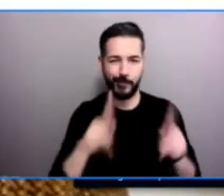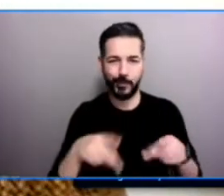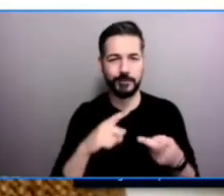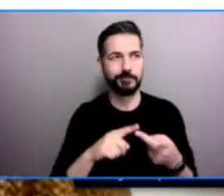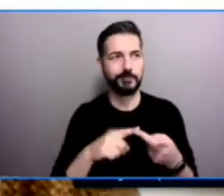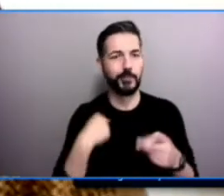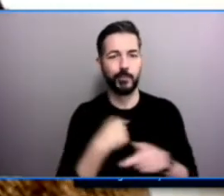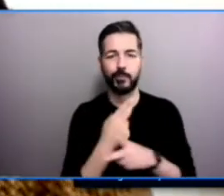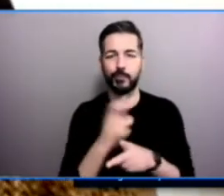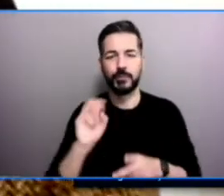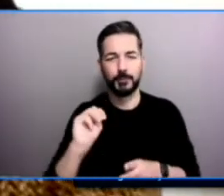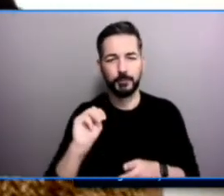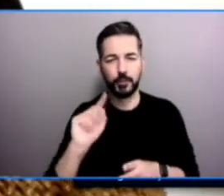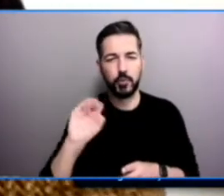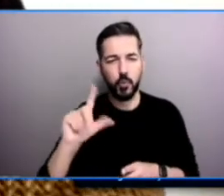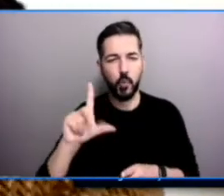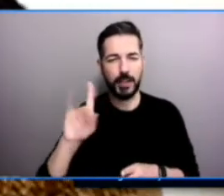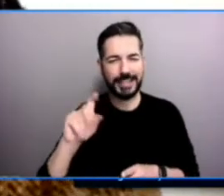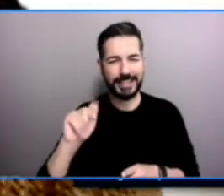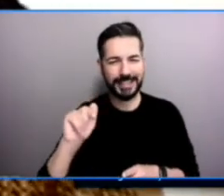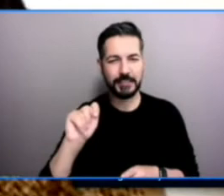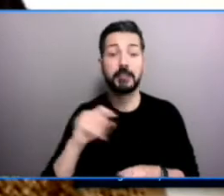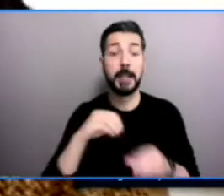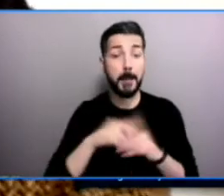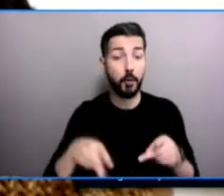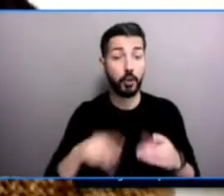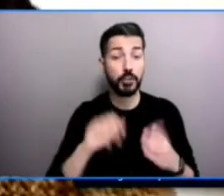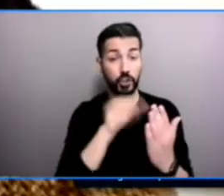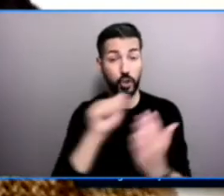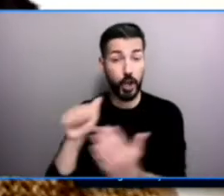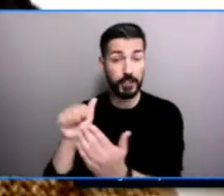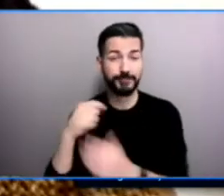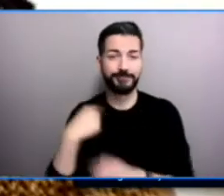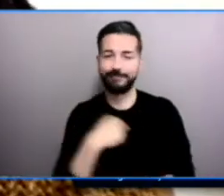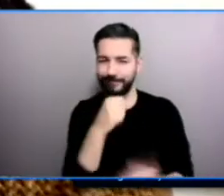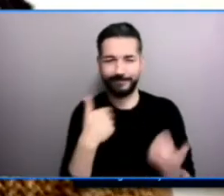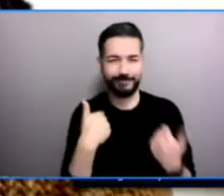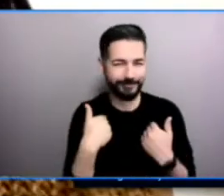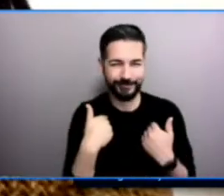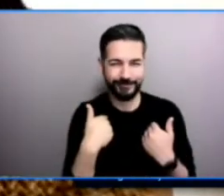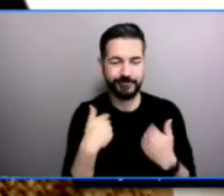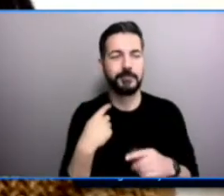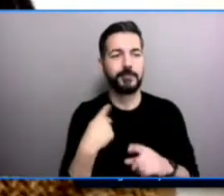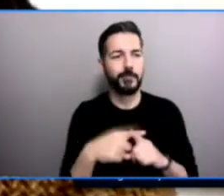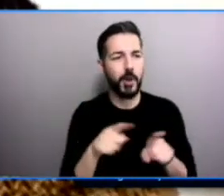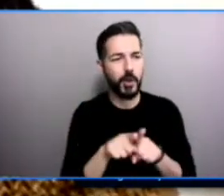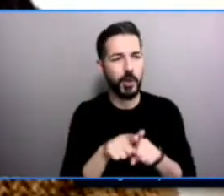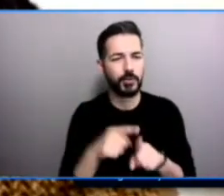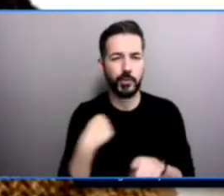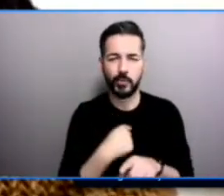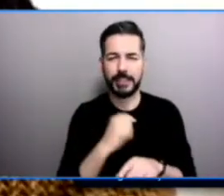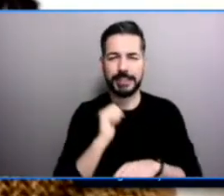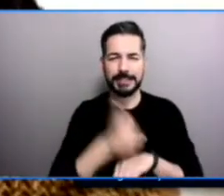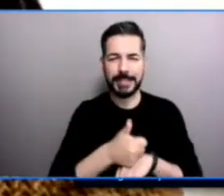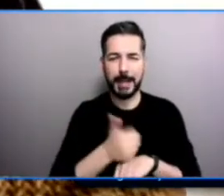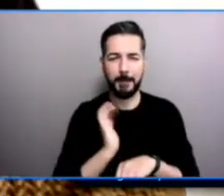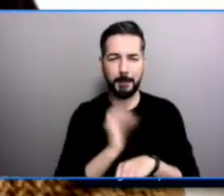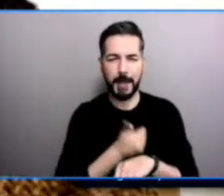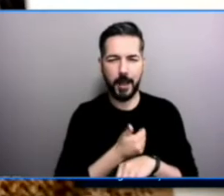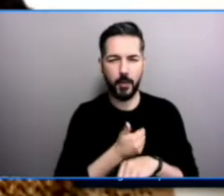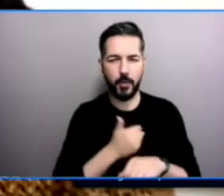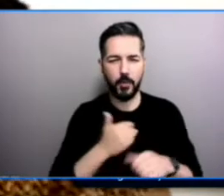call people, a lack of resources was really important. I think, yes, the pandemic was an issue and all of these other things too,